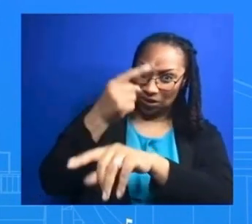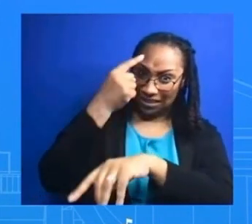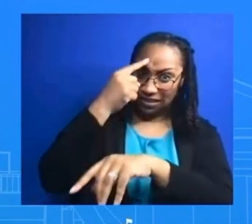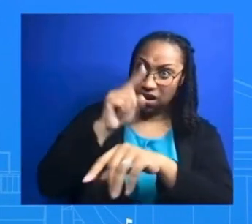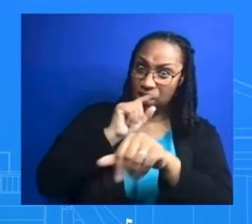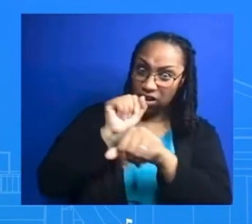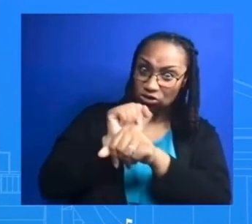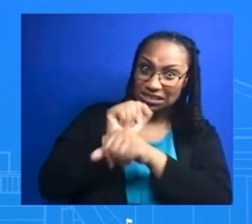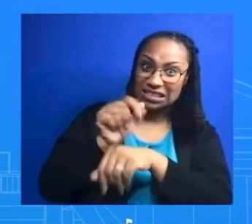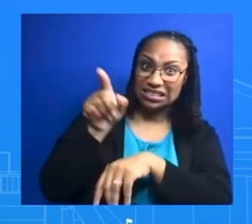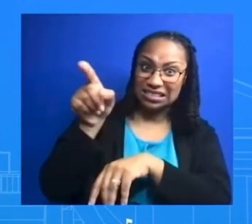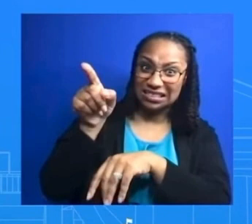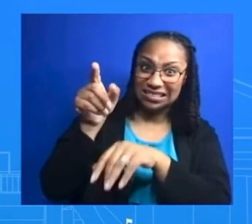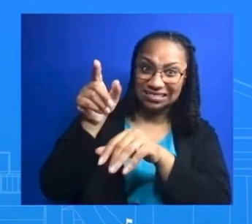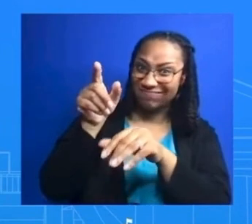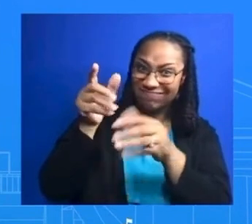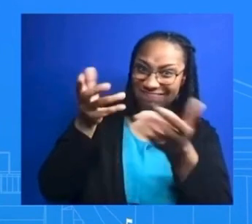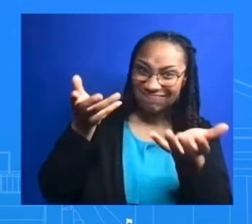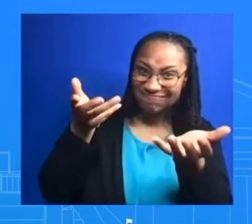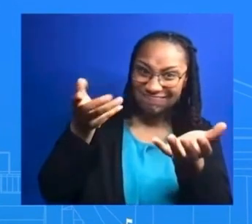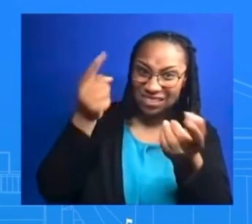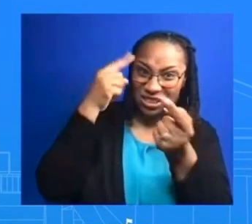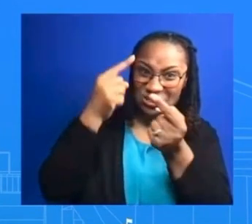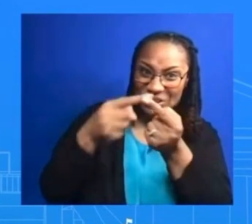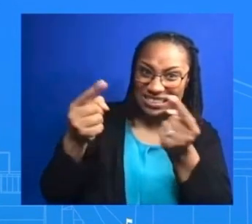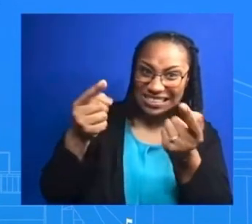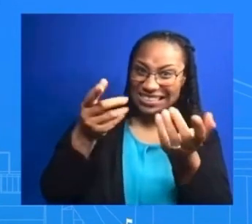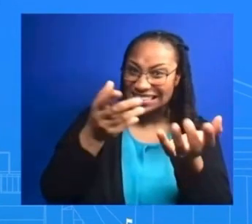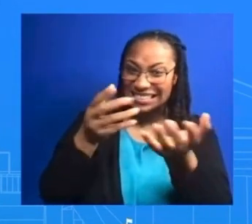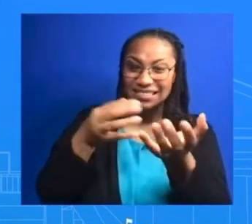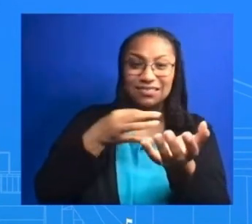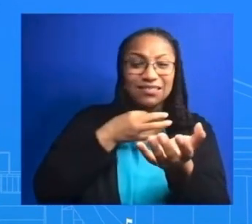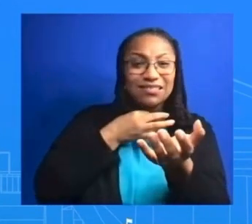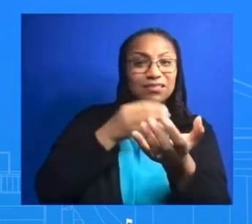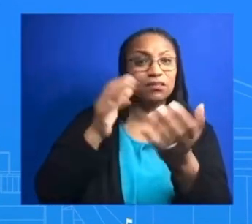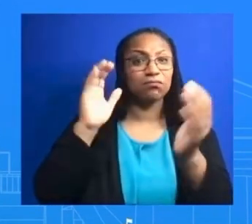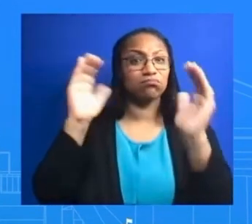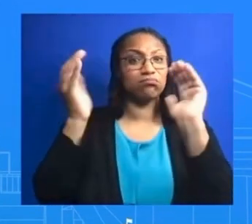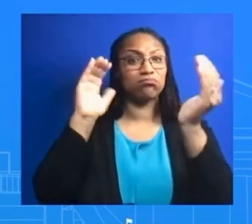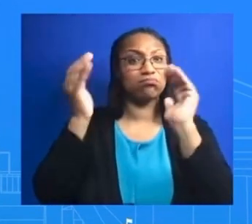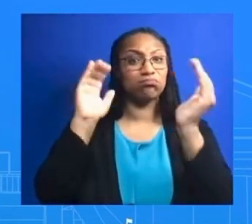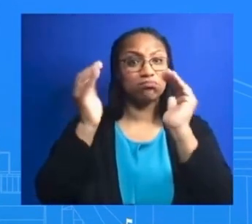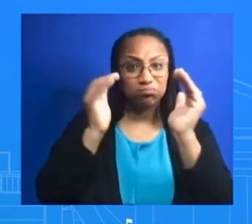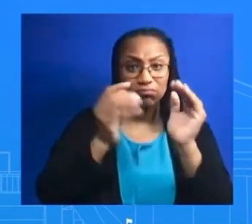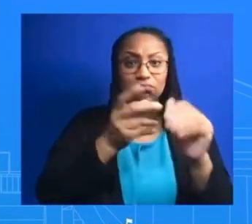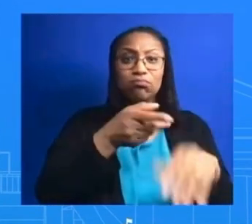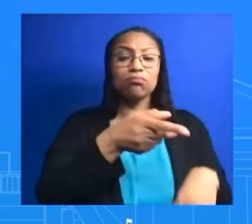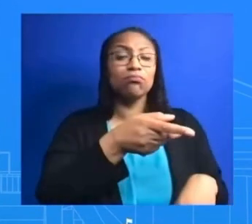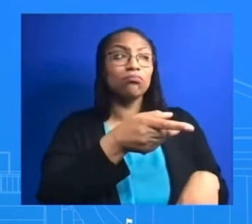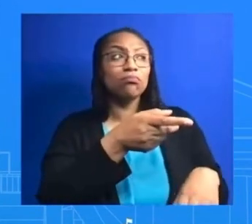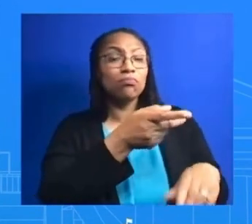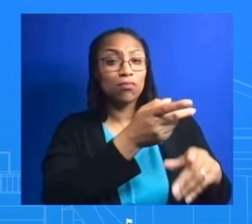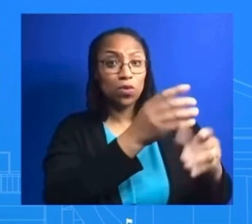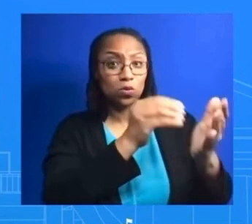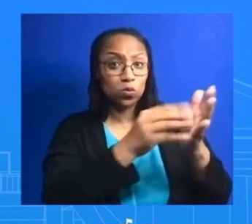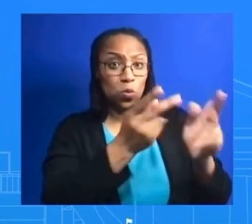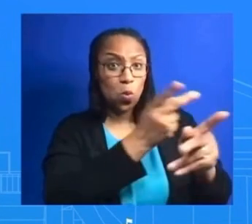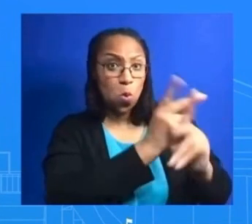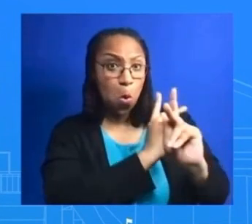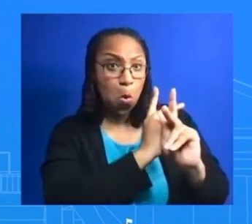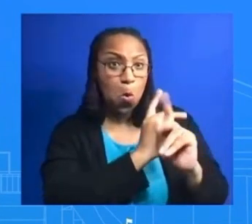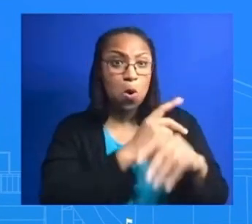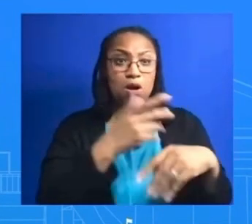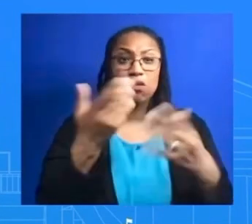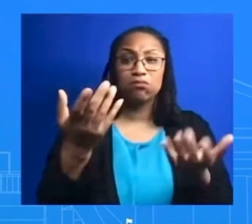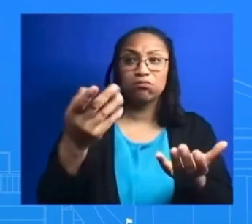between student loans and the Paycheck Protection Program a little bit strained, given that some of those